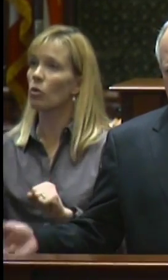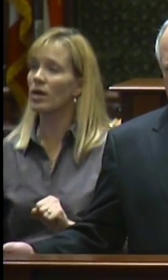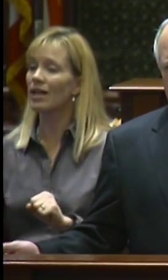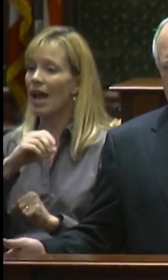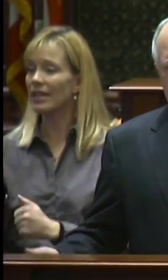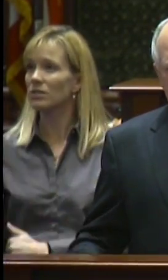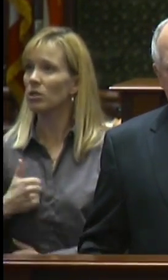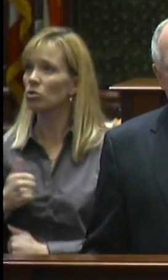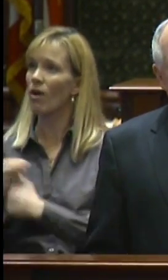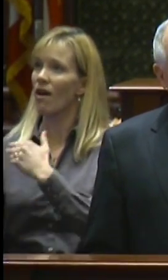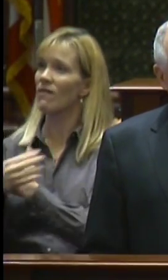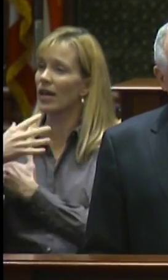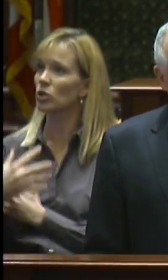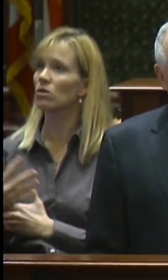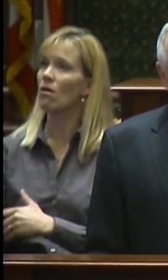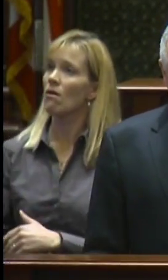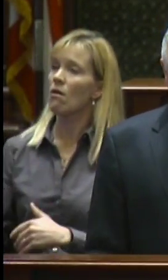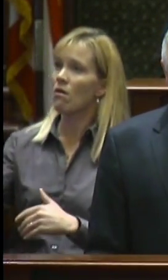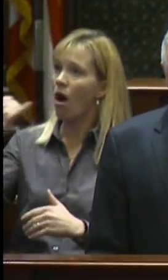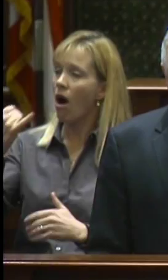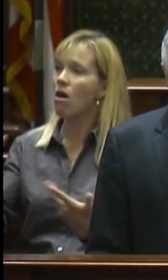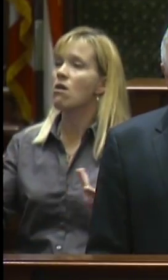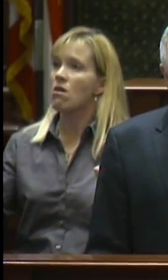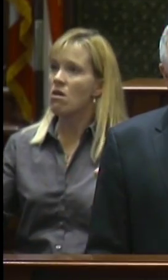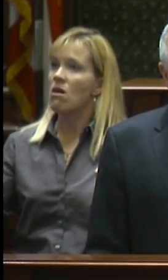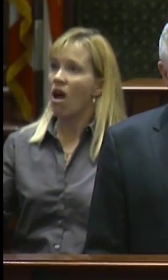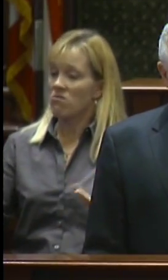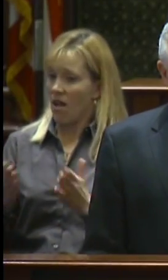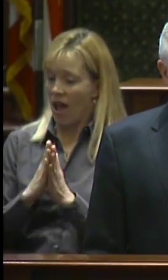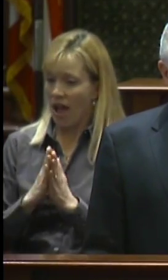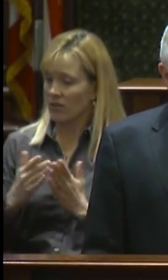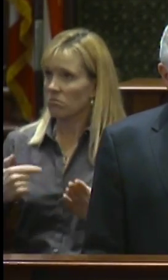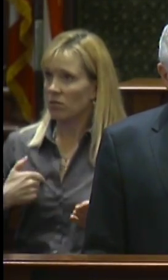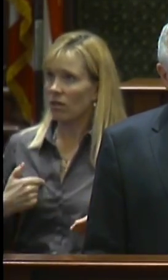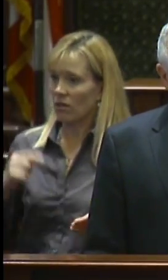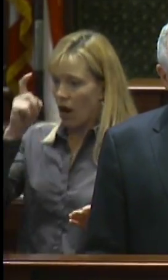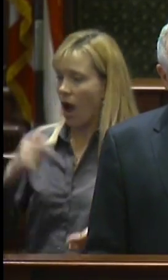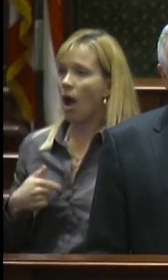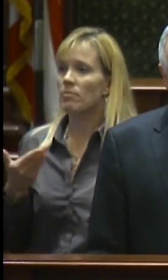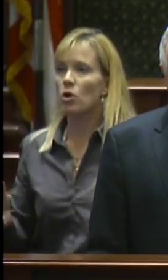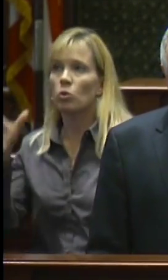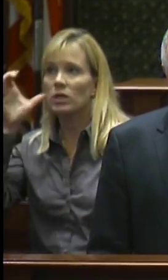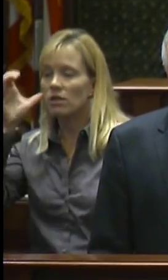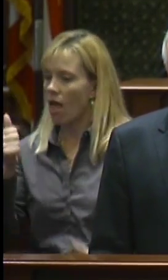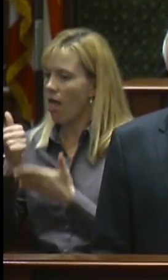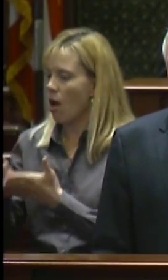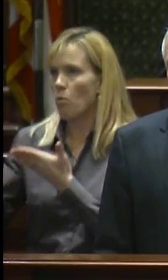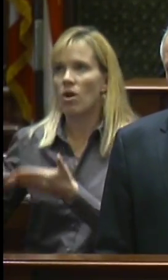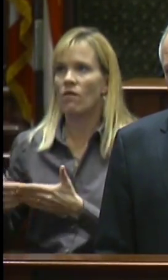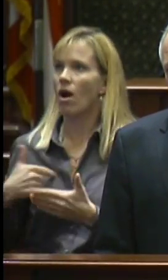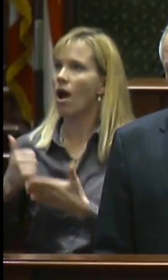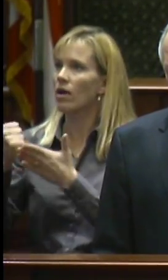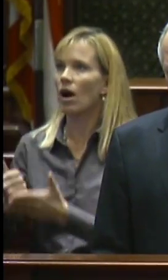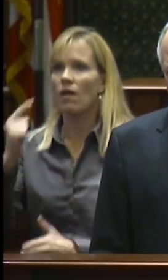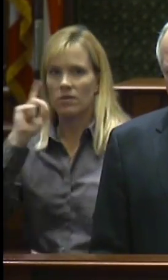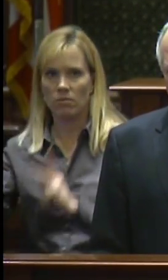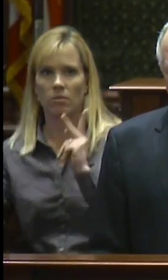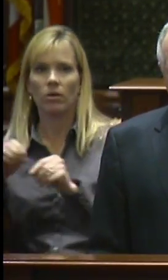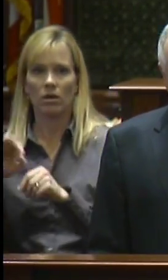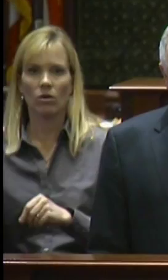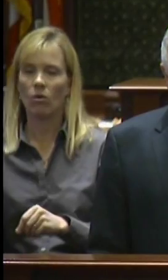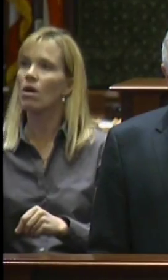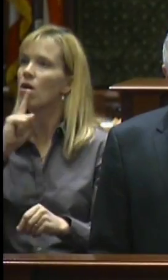and his military advisors call, this governor is there to listen and to help in any way he can, and I think the people of